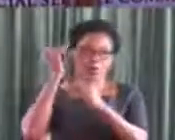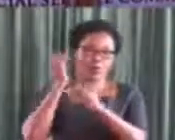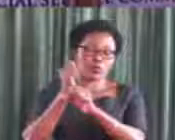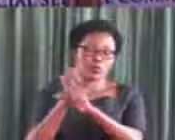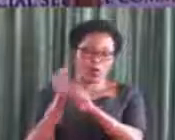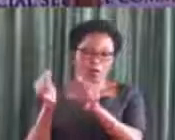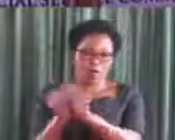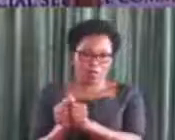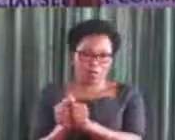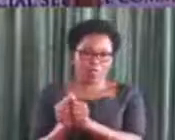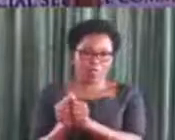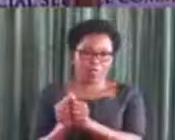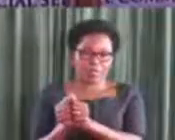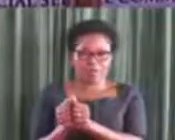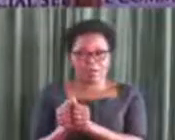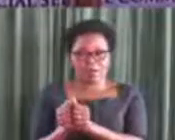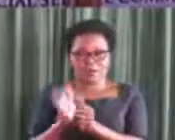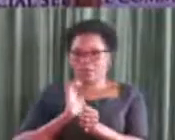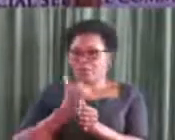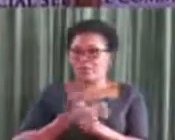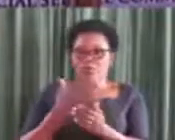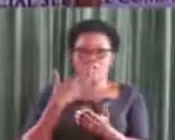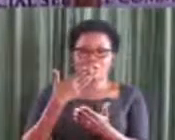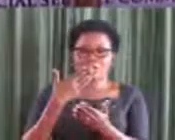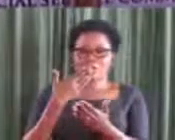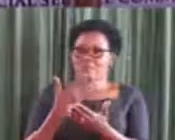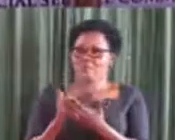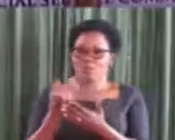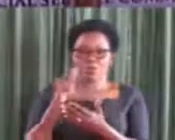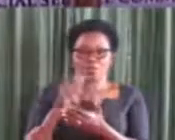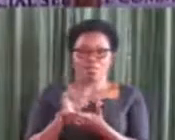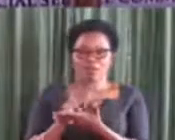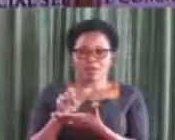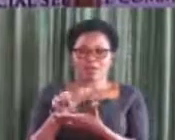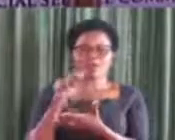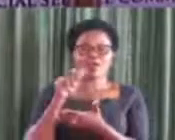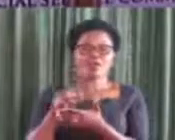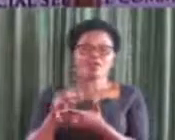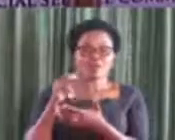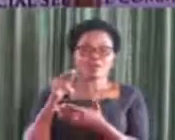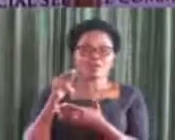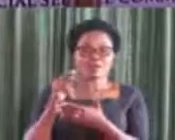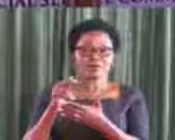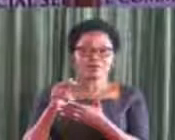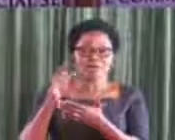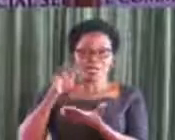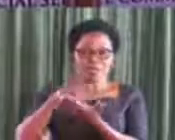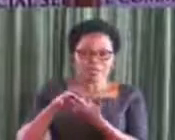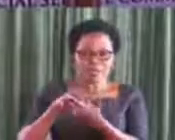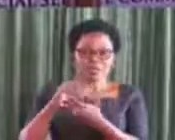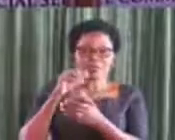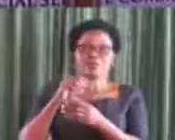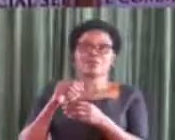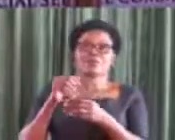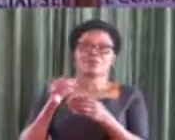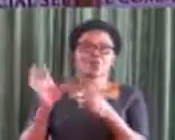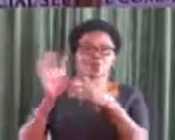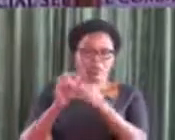Commissioner, thank you for that, has to do with the interpretation and application of the